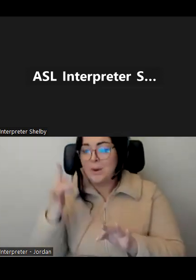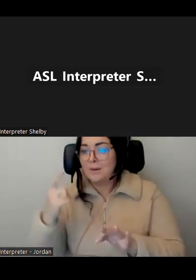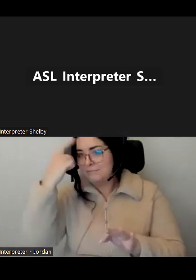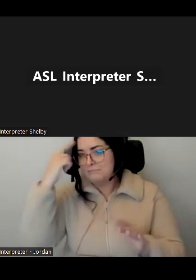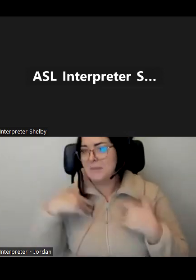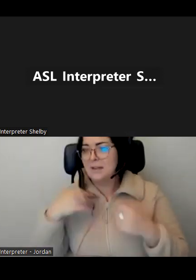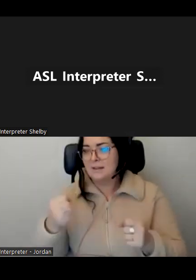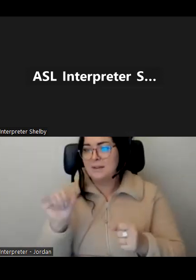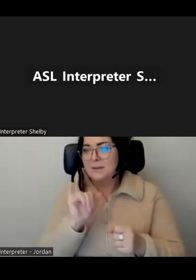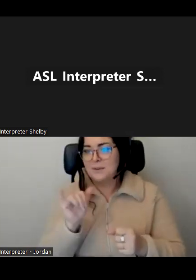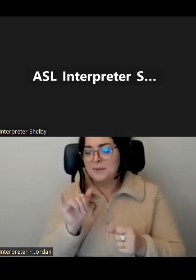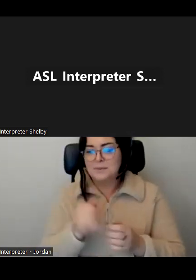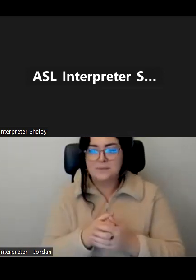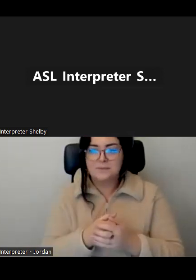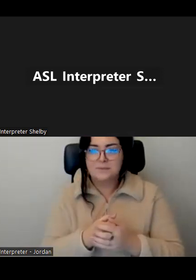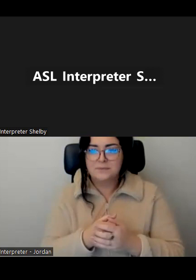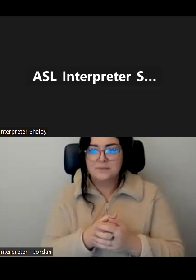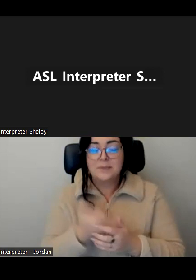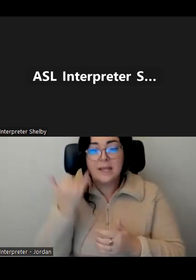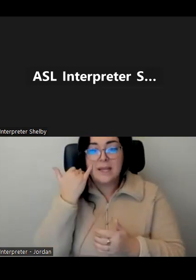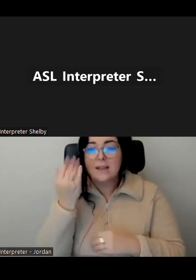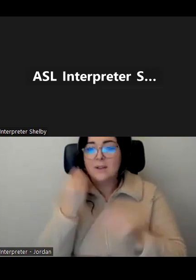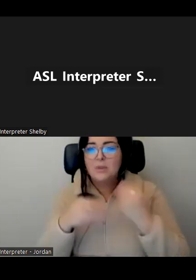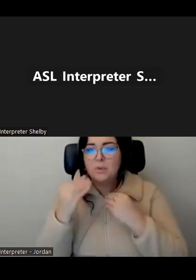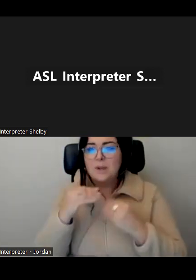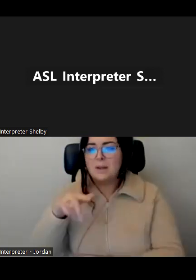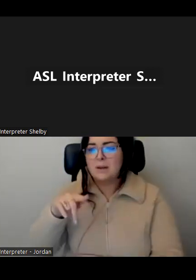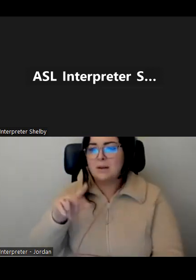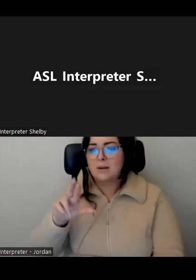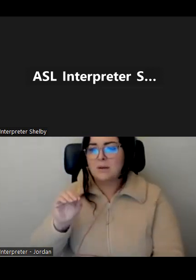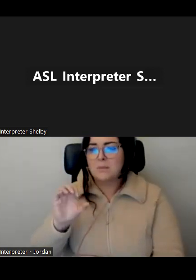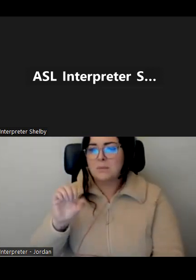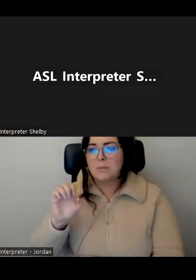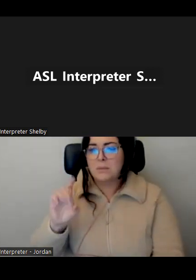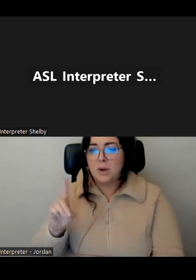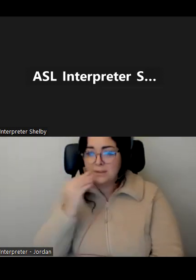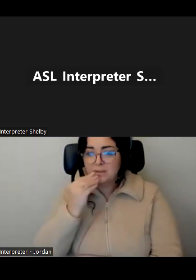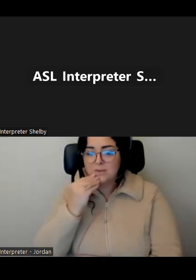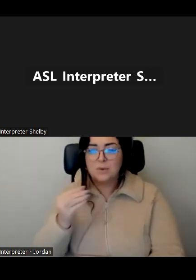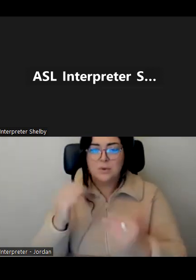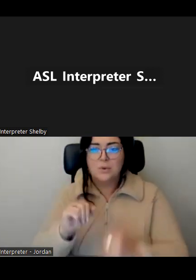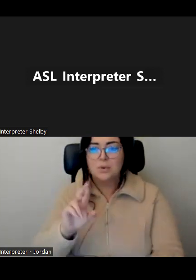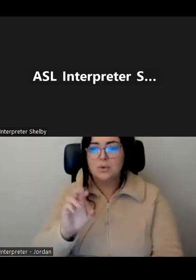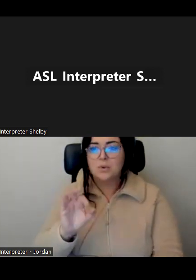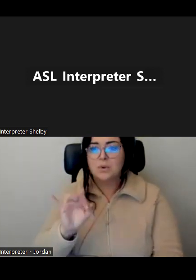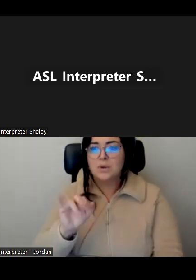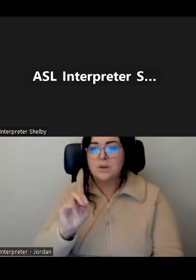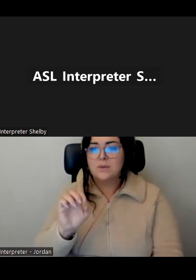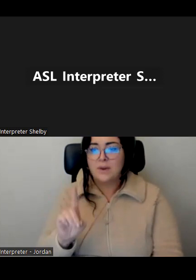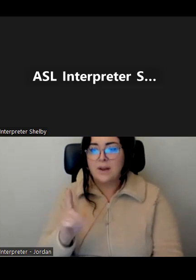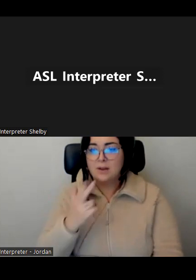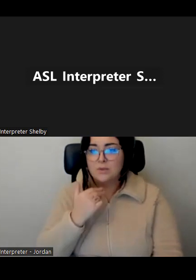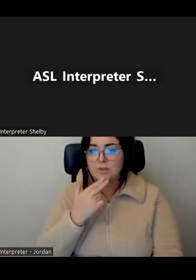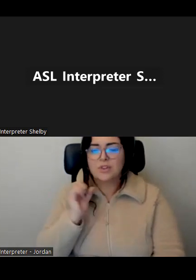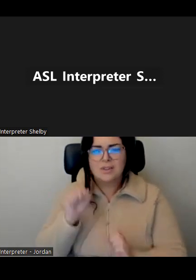health. In fact, if we eat too many processed foods, refined sugars, that can really negatively impact our mood and